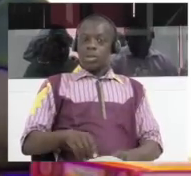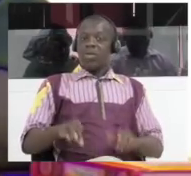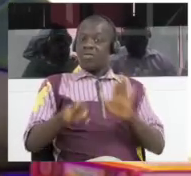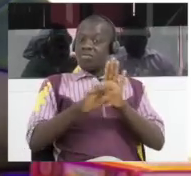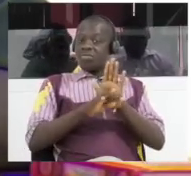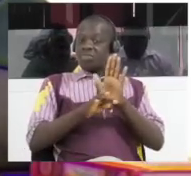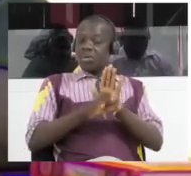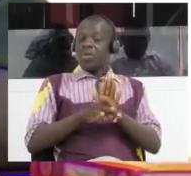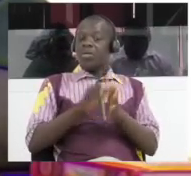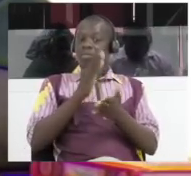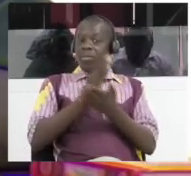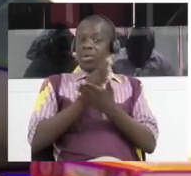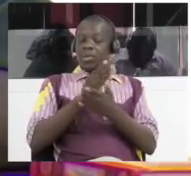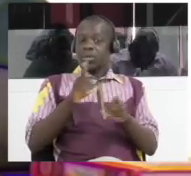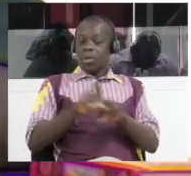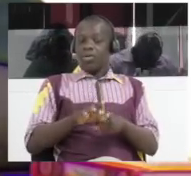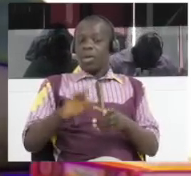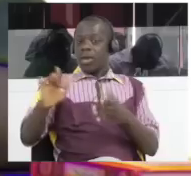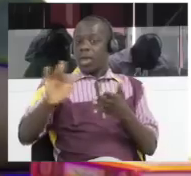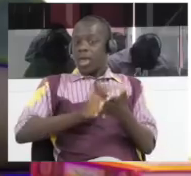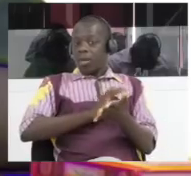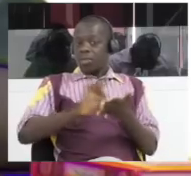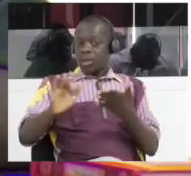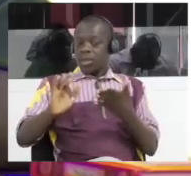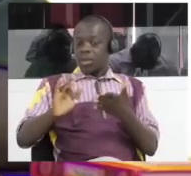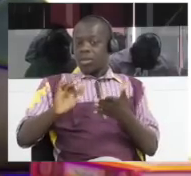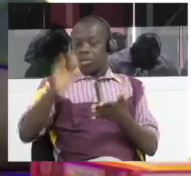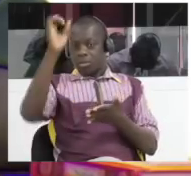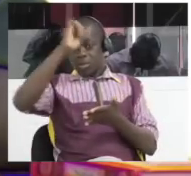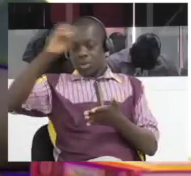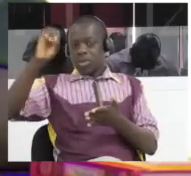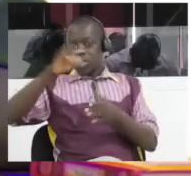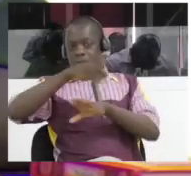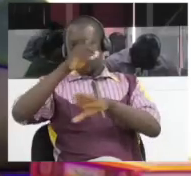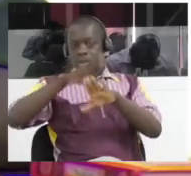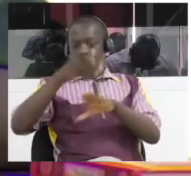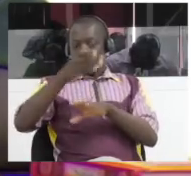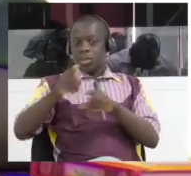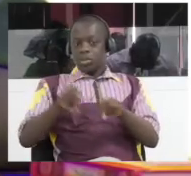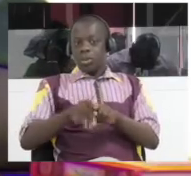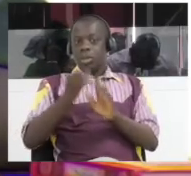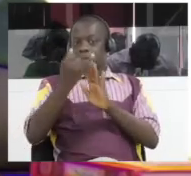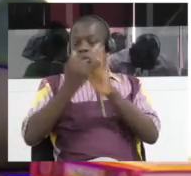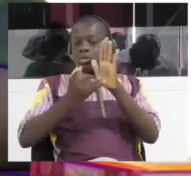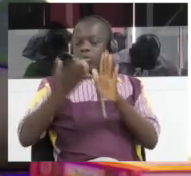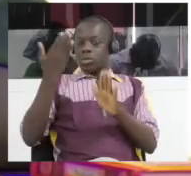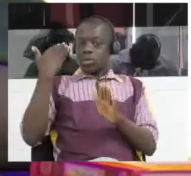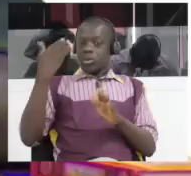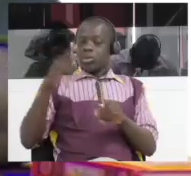concrete facts have emerged that there was a power vacuum. And then the issue was